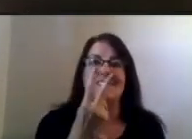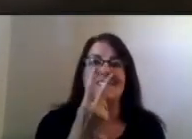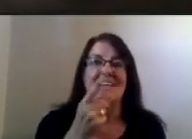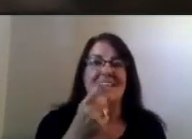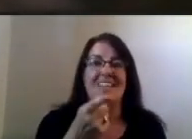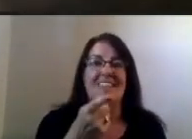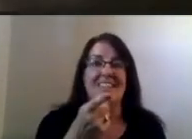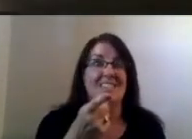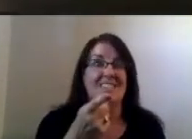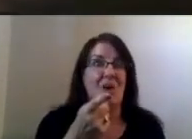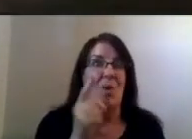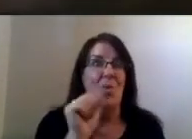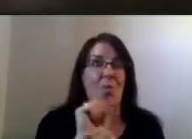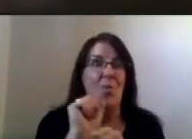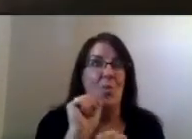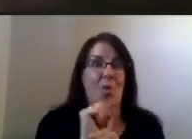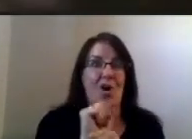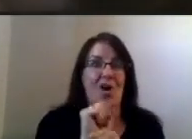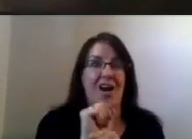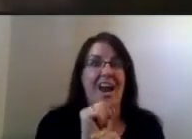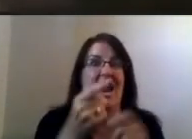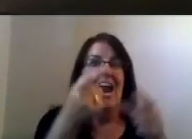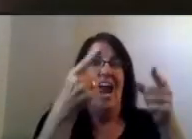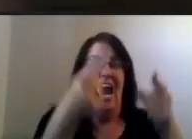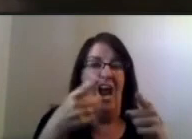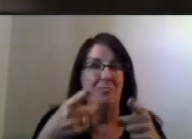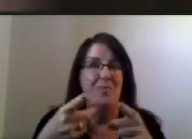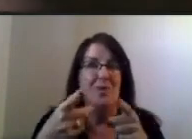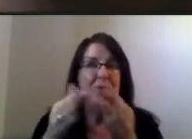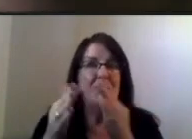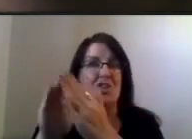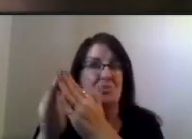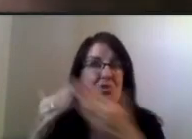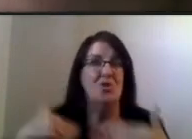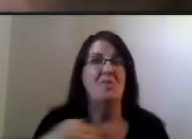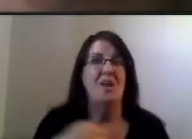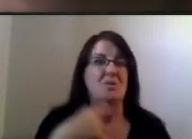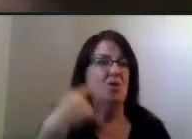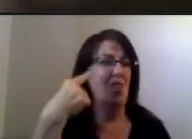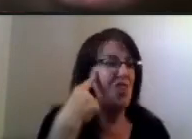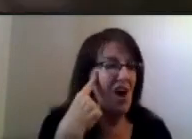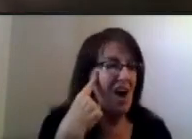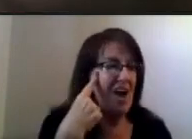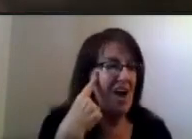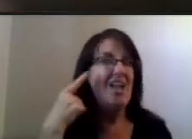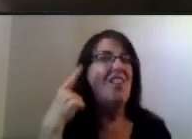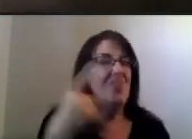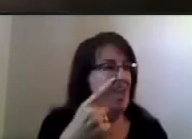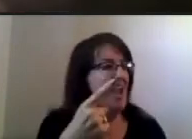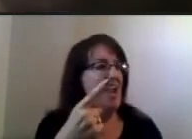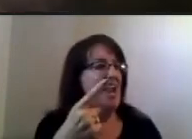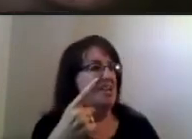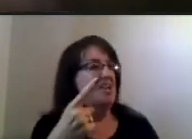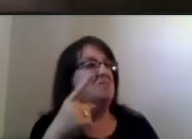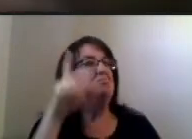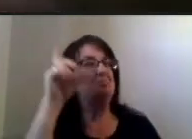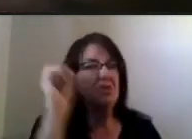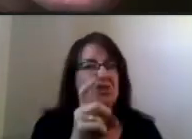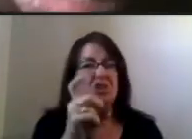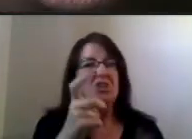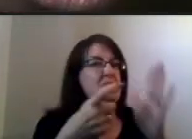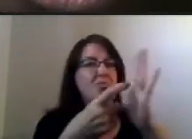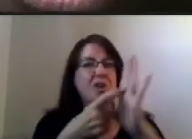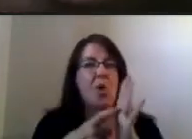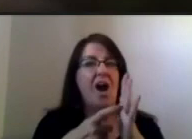of work being pulled out by community members who felt that they were obligated to support